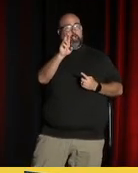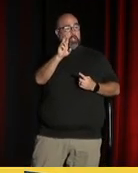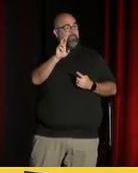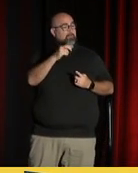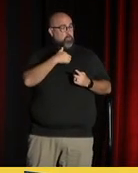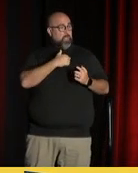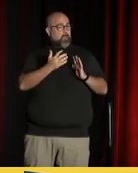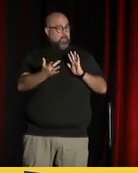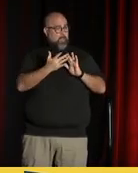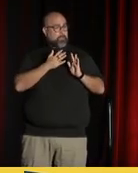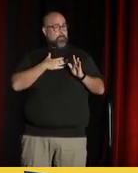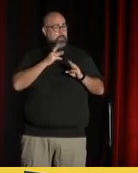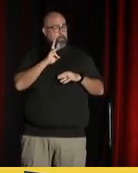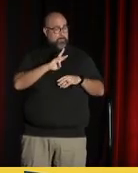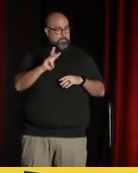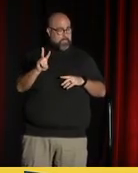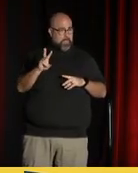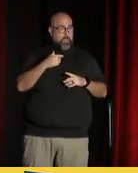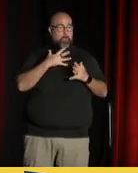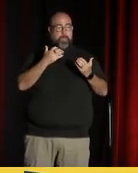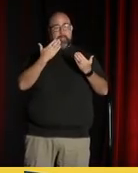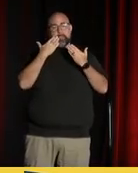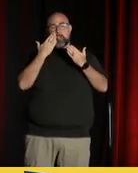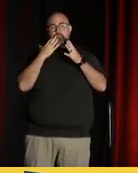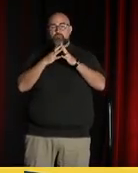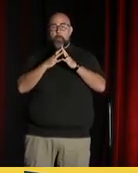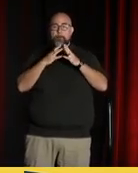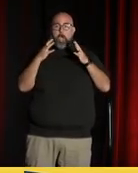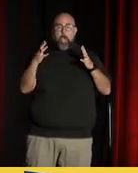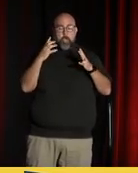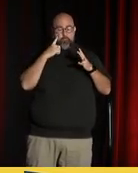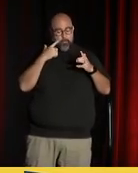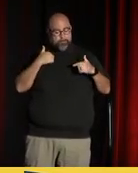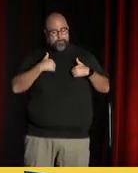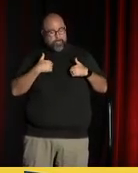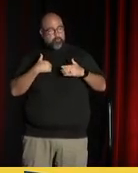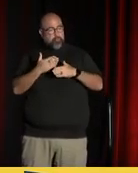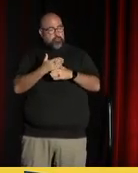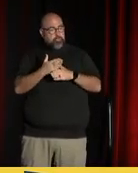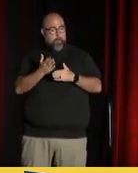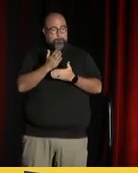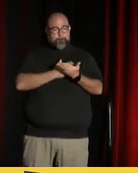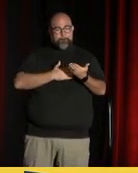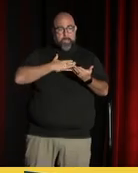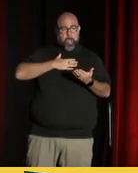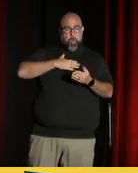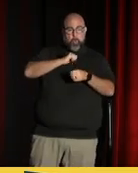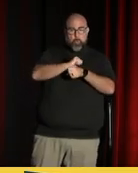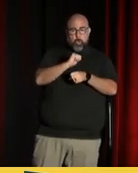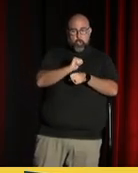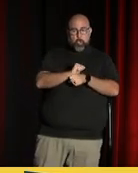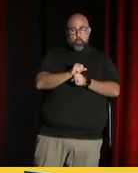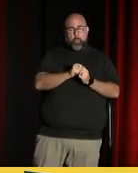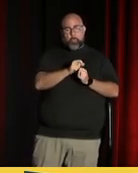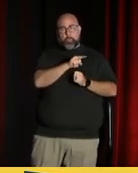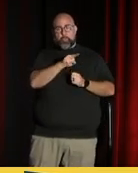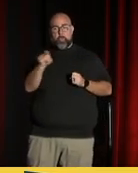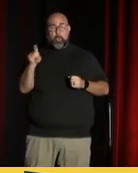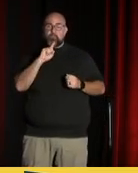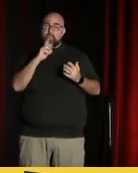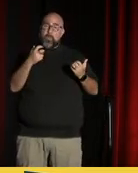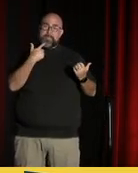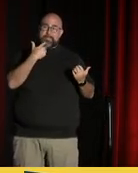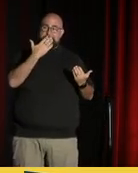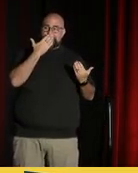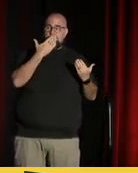to me on my website. I want to thank you so much for allowing me to share a piece of my work with you. I really want to say thank